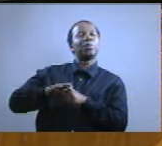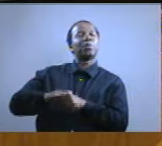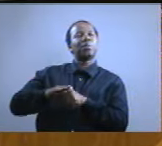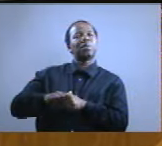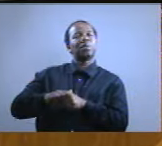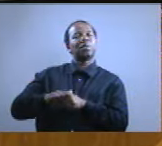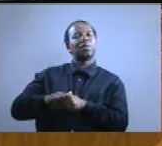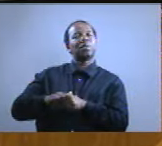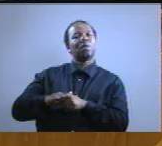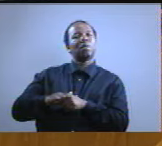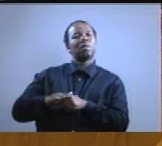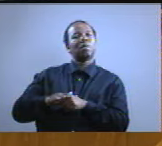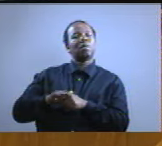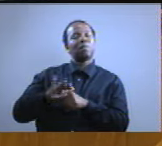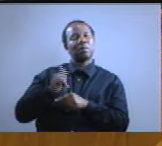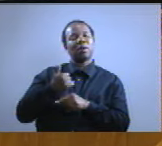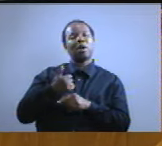Honorable Deputy Speaker,